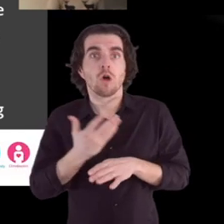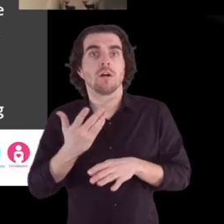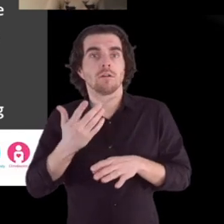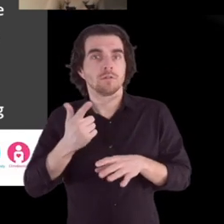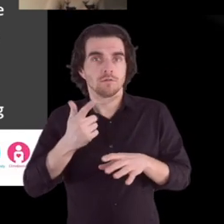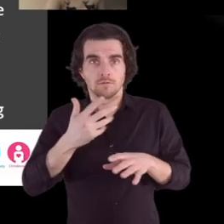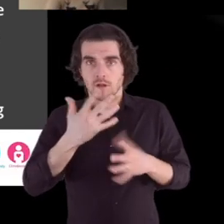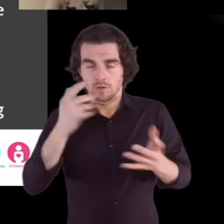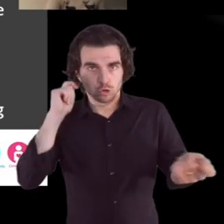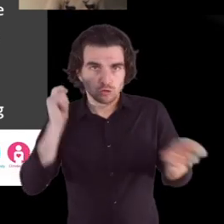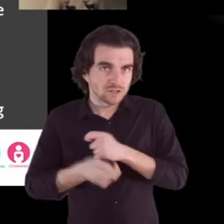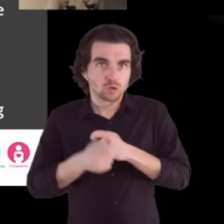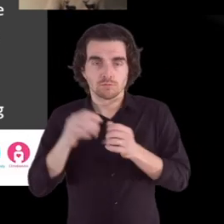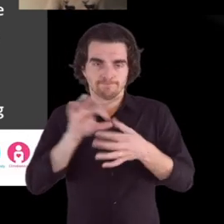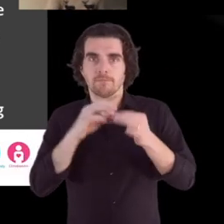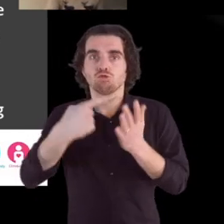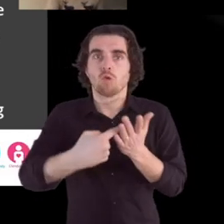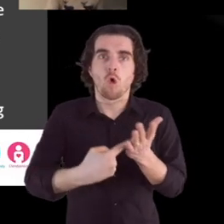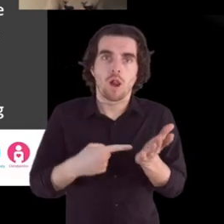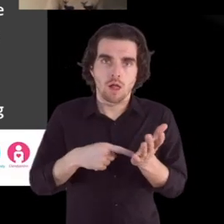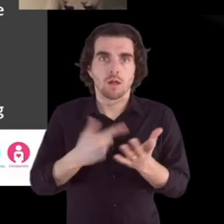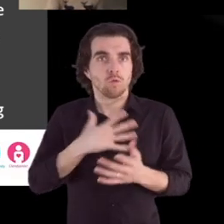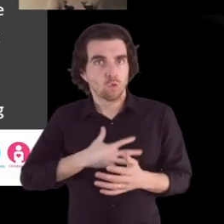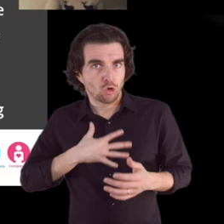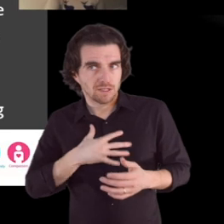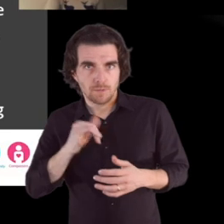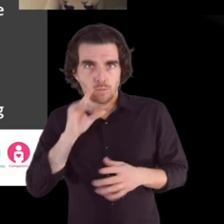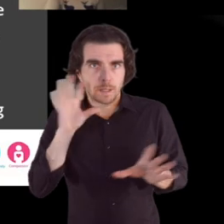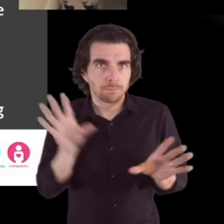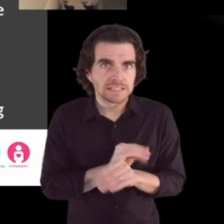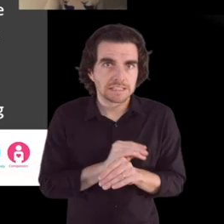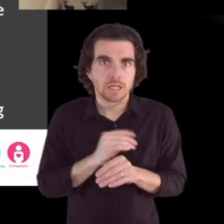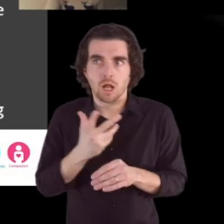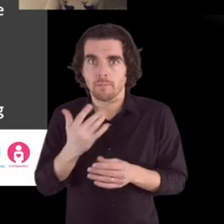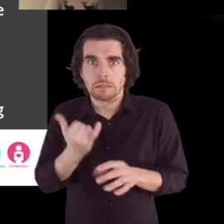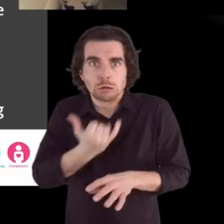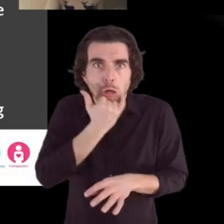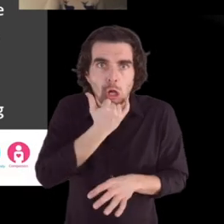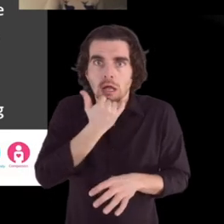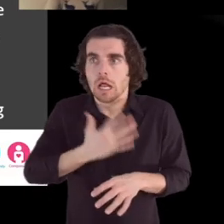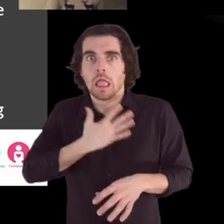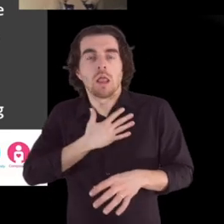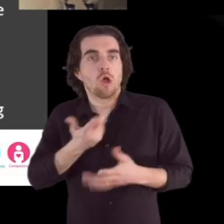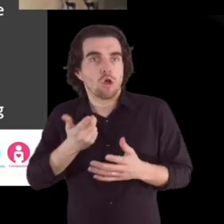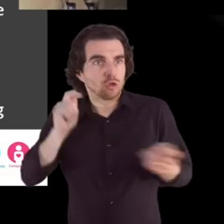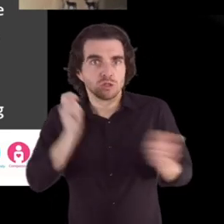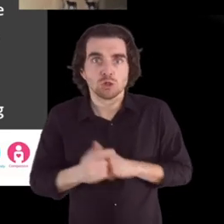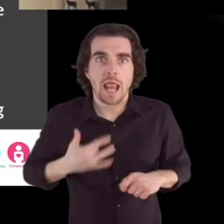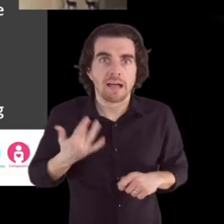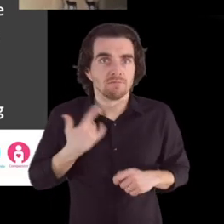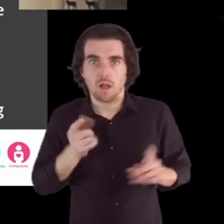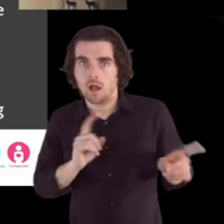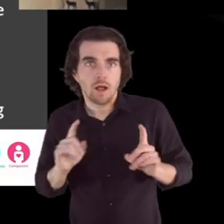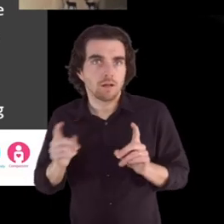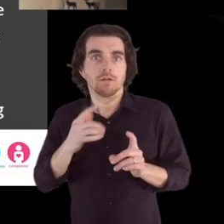because there was so much change in relation to the rules that they were worried that they might miss something or get something wrong. Loss of lifestyle,